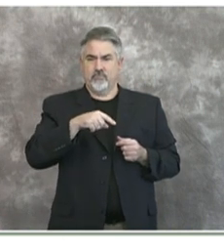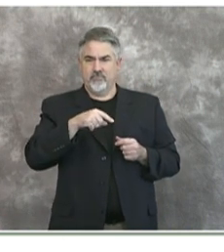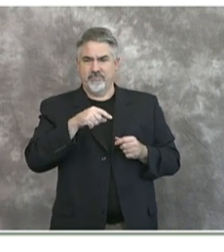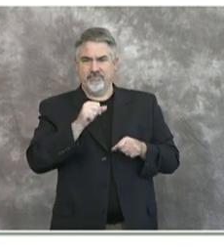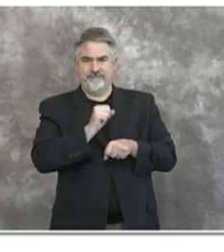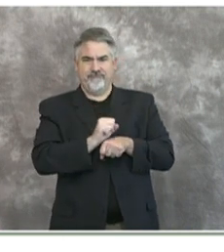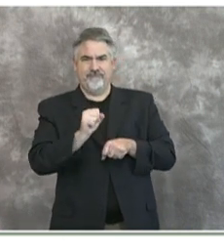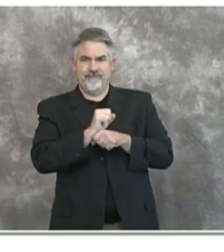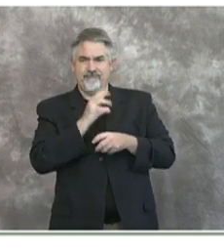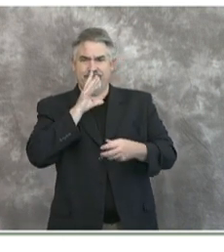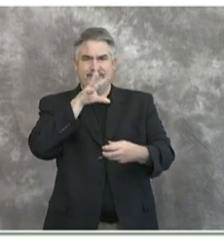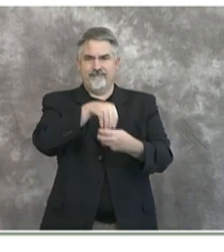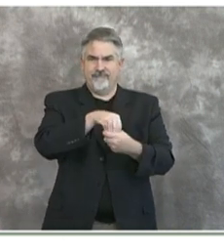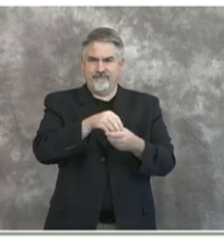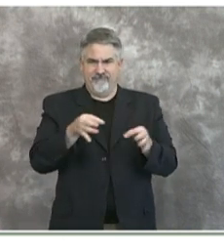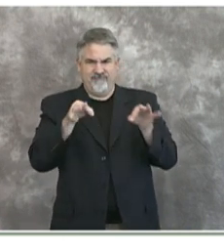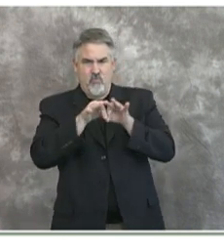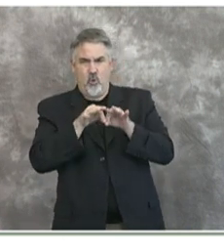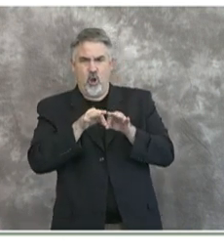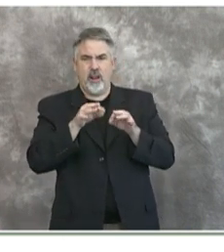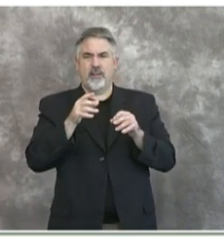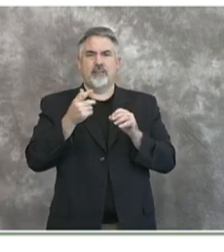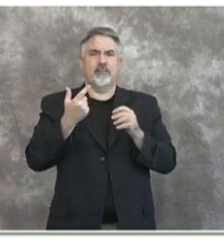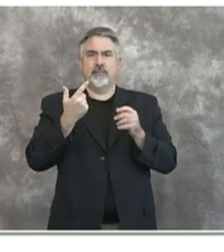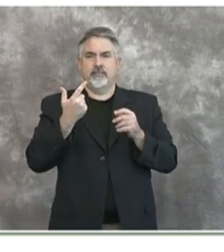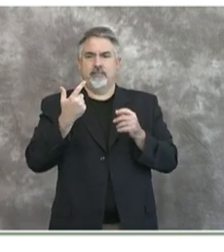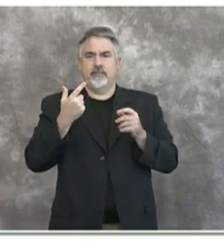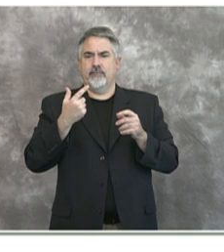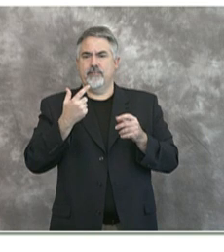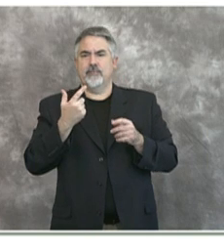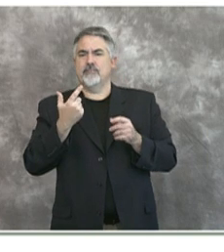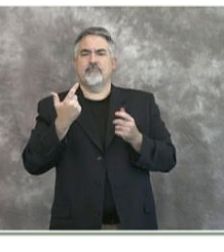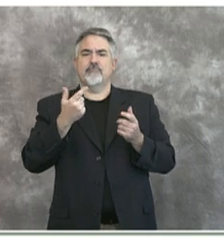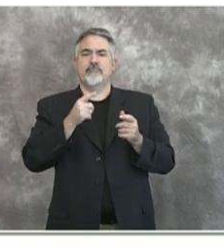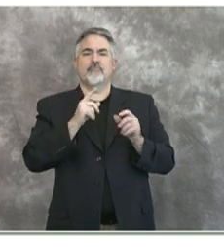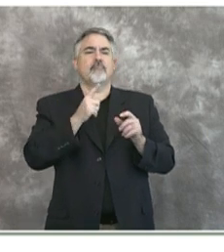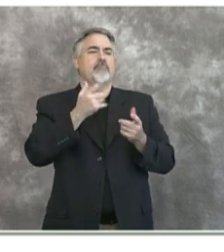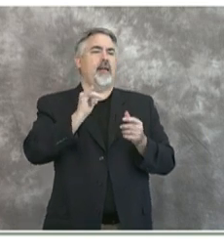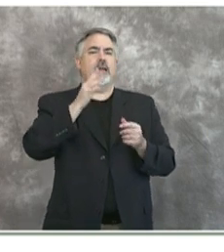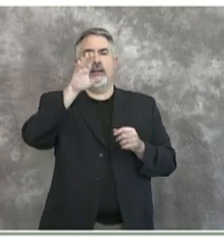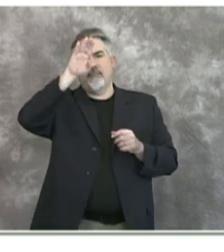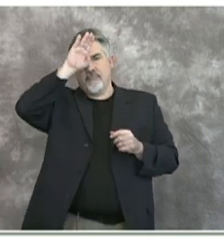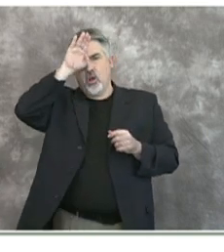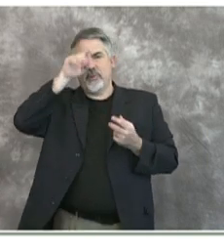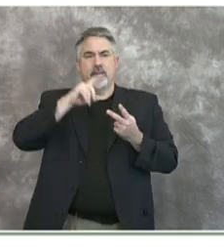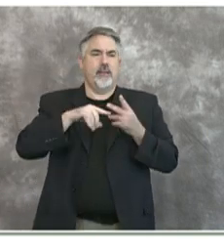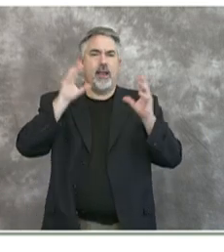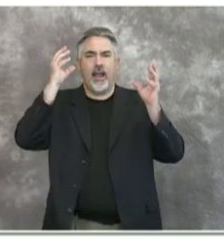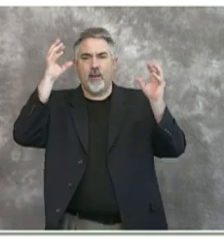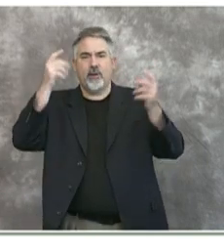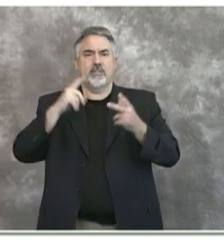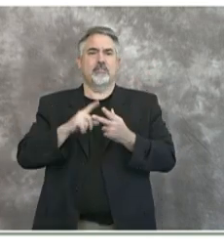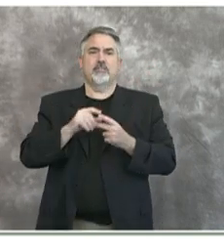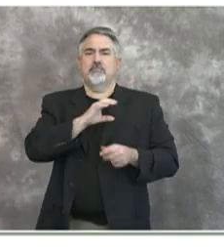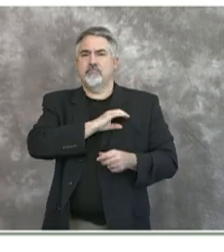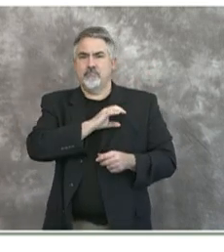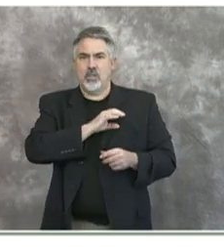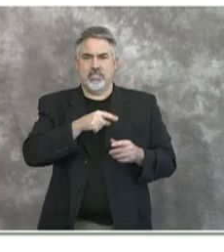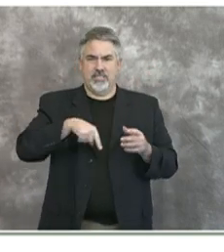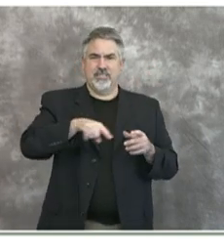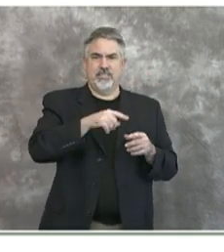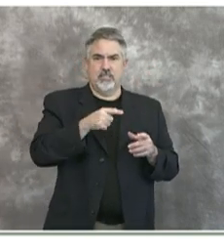and healthcare facility workers and first responders, and individuals with mild to moderate symptoms